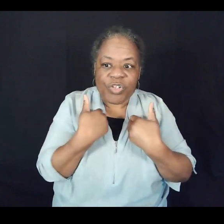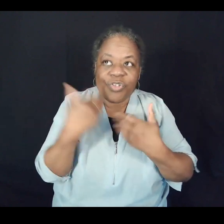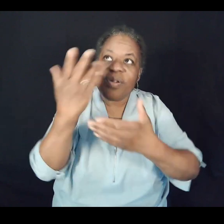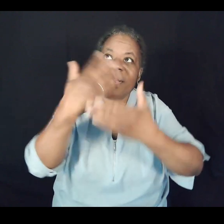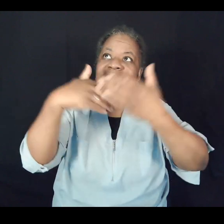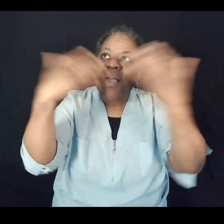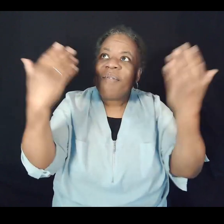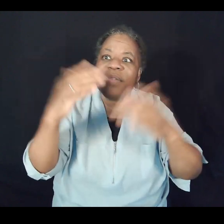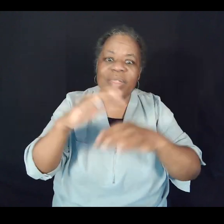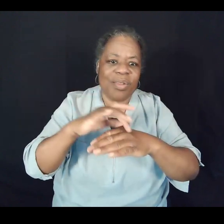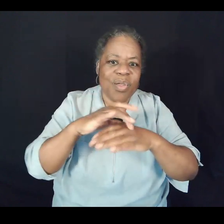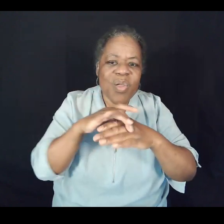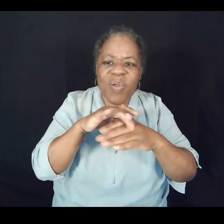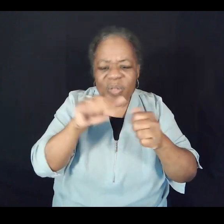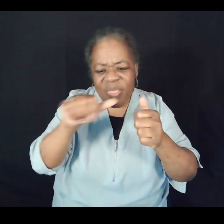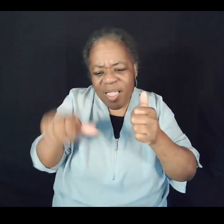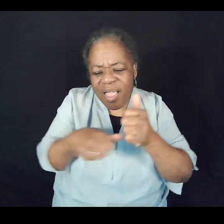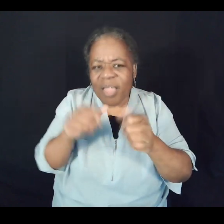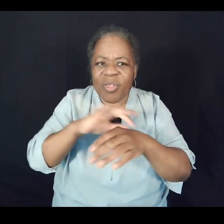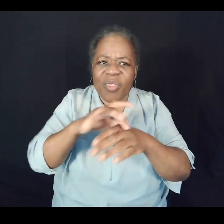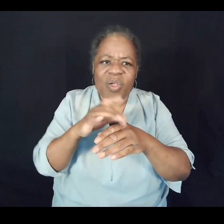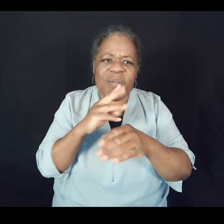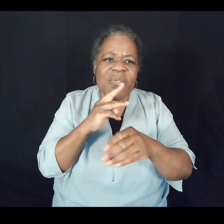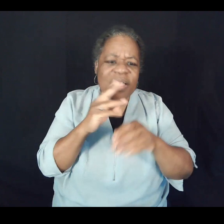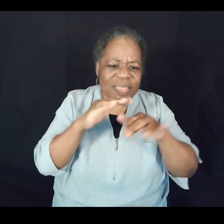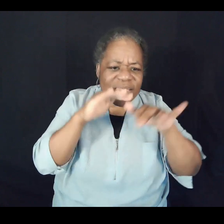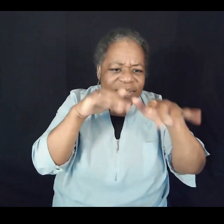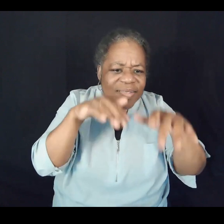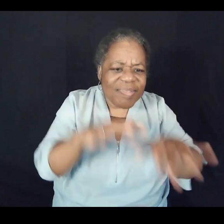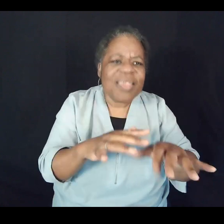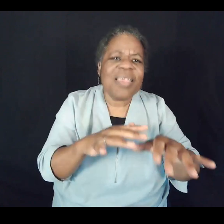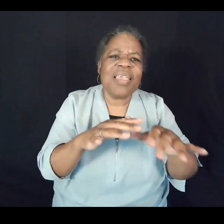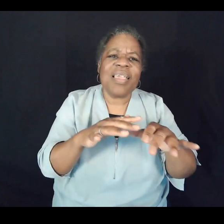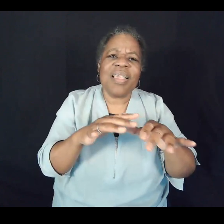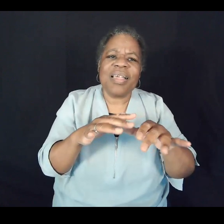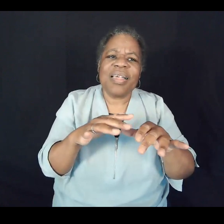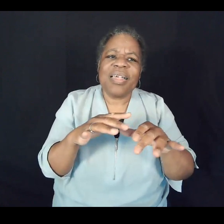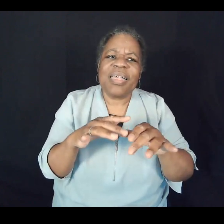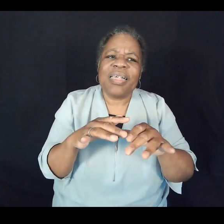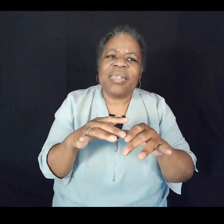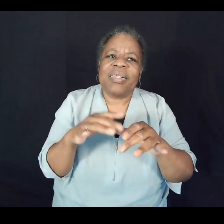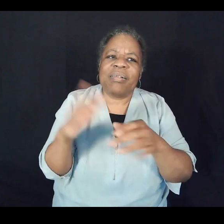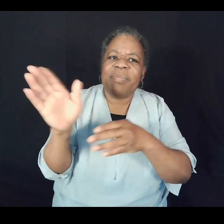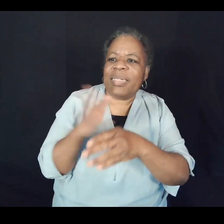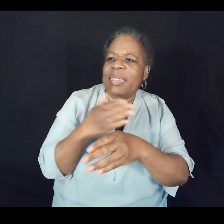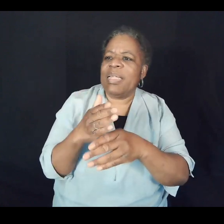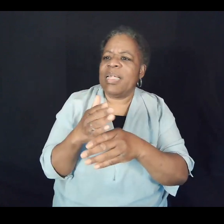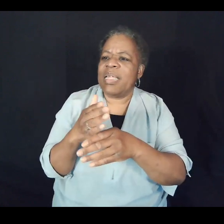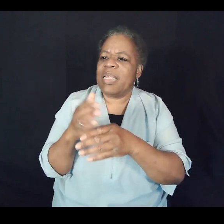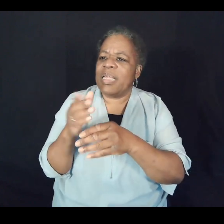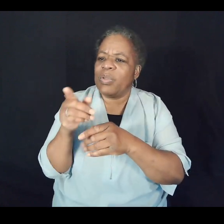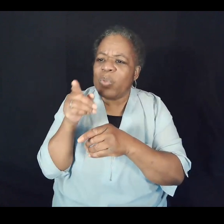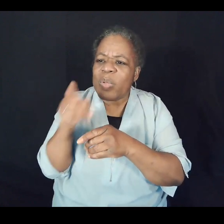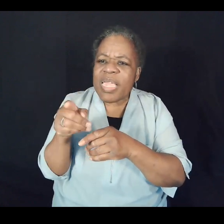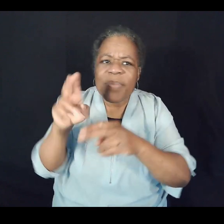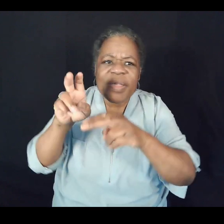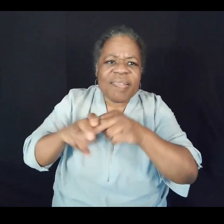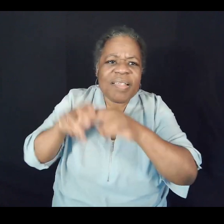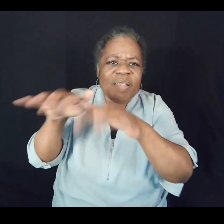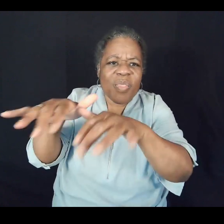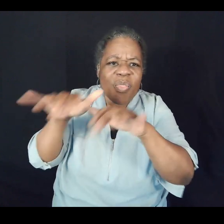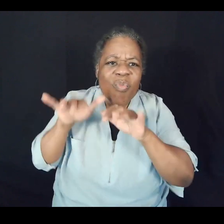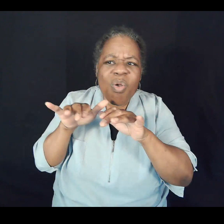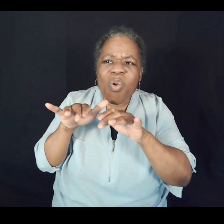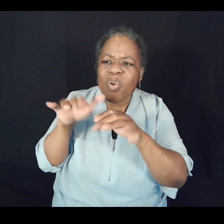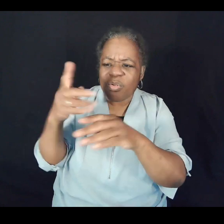earth and under the earth and on the sea and all that is in them saying, to him who sits on the throne and to the Lamb be praise